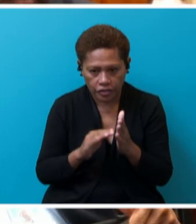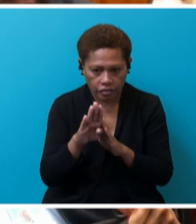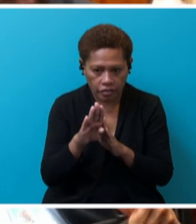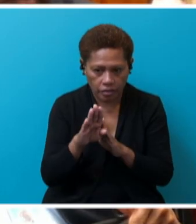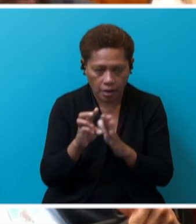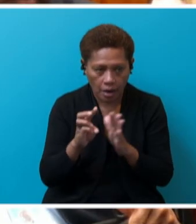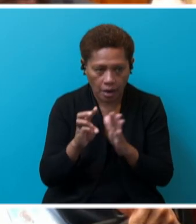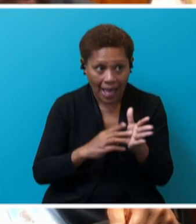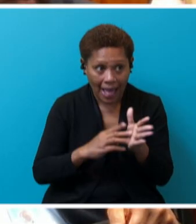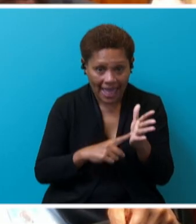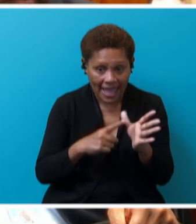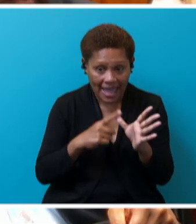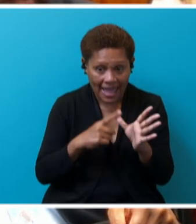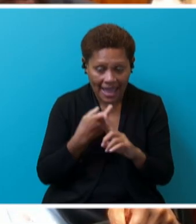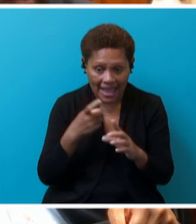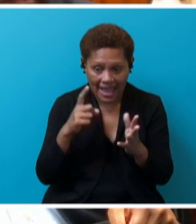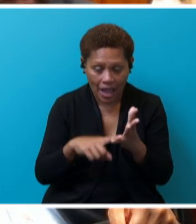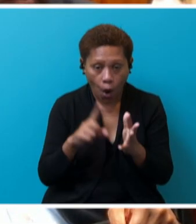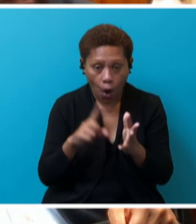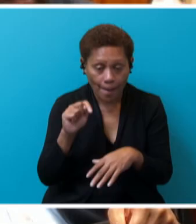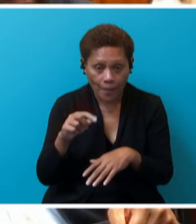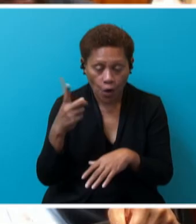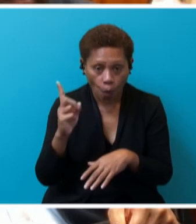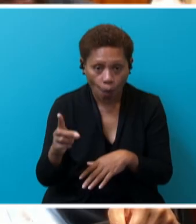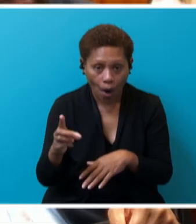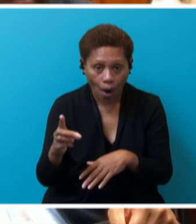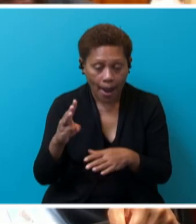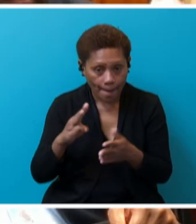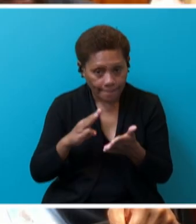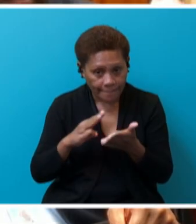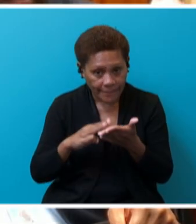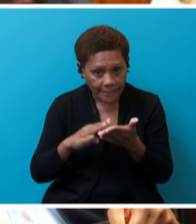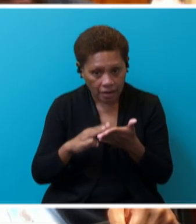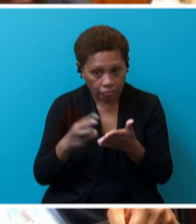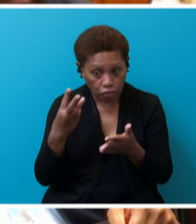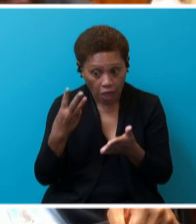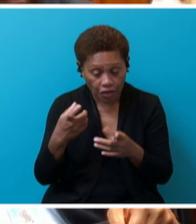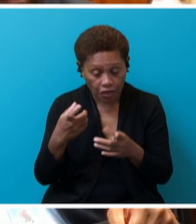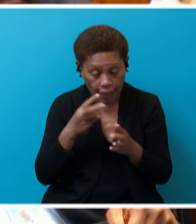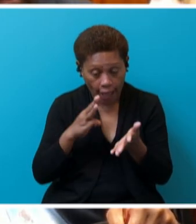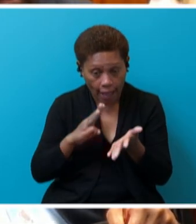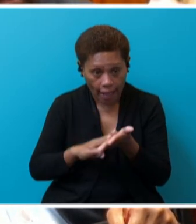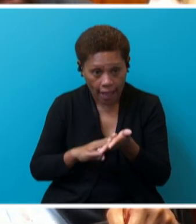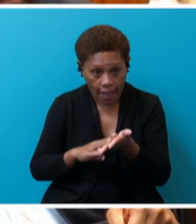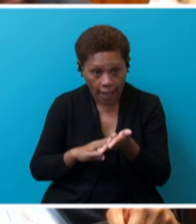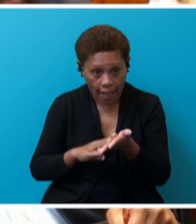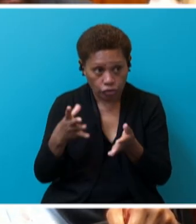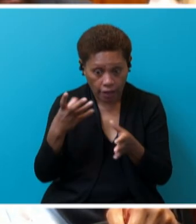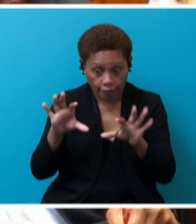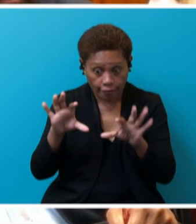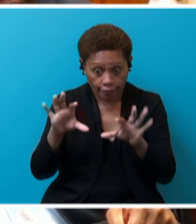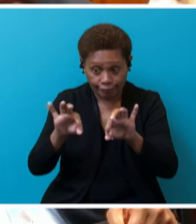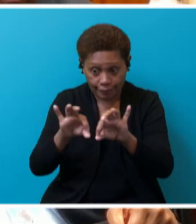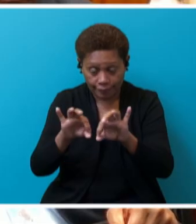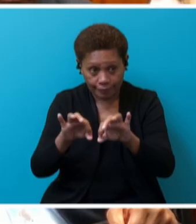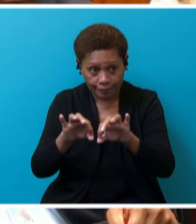Island was completed at a cost of $1.1 million, involving the installation of a 3-kilometer submarine pipeline from Naria to Malacca Island. As a